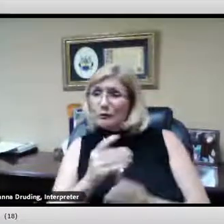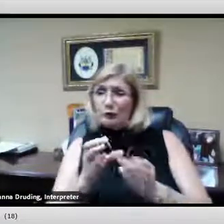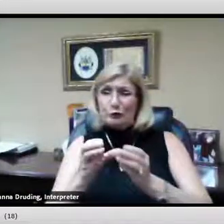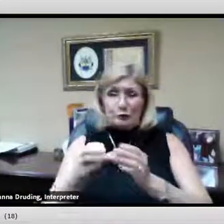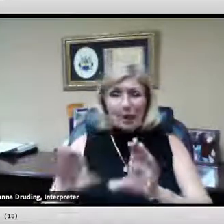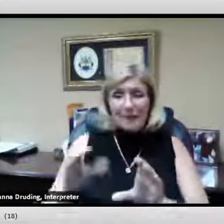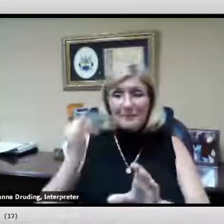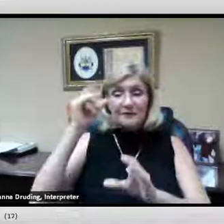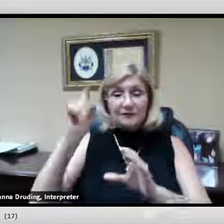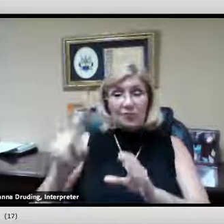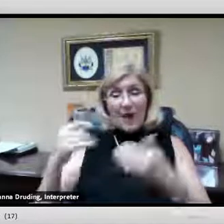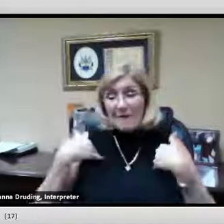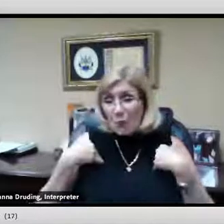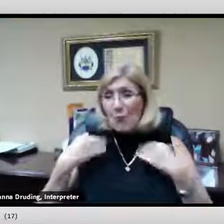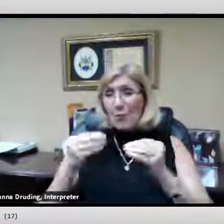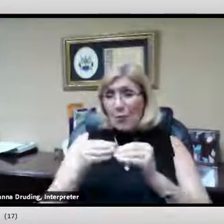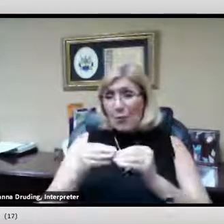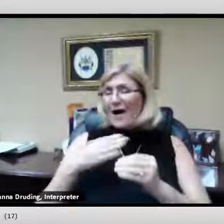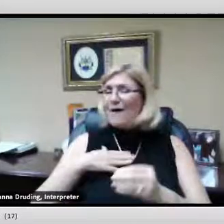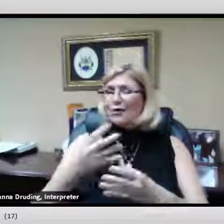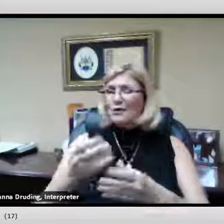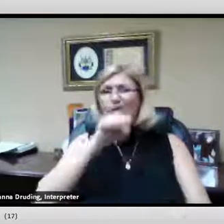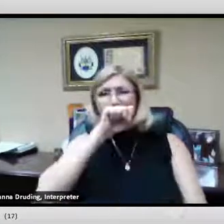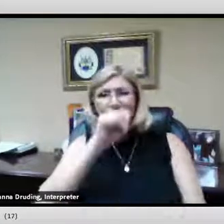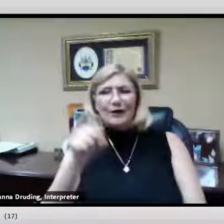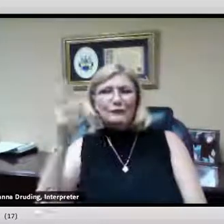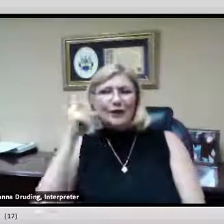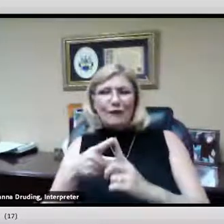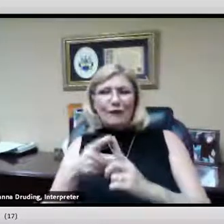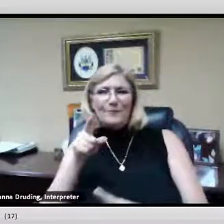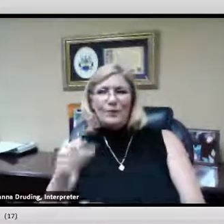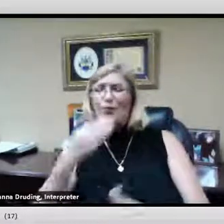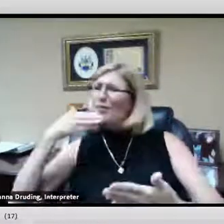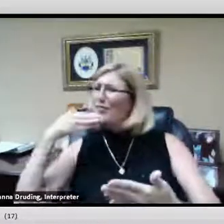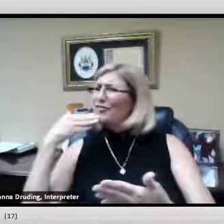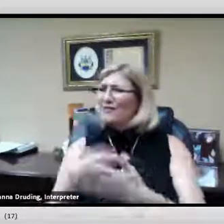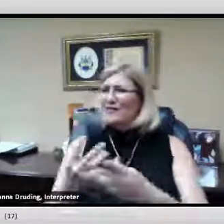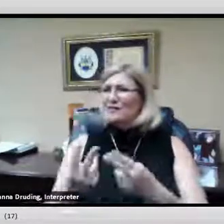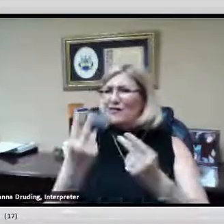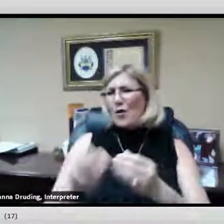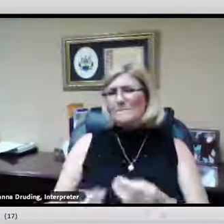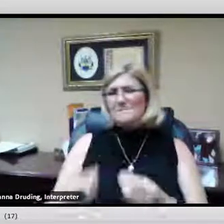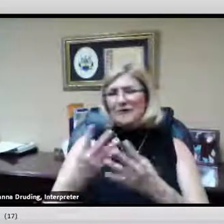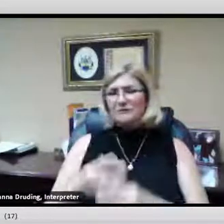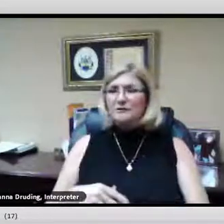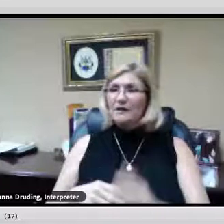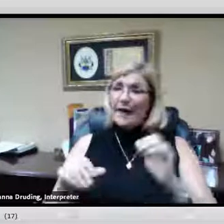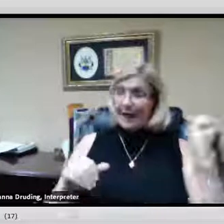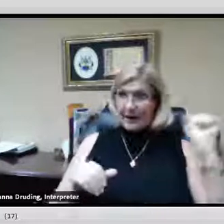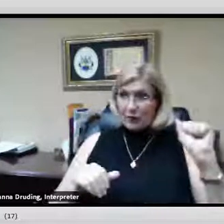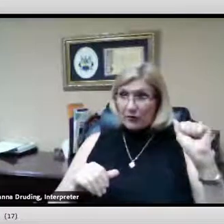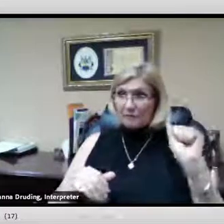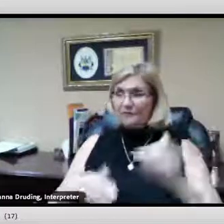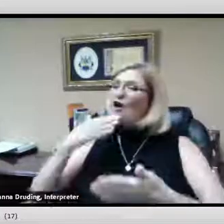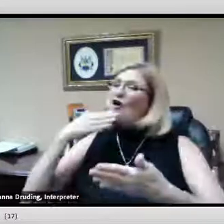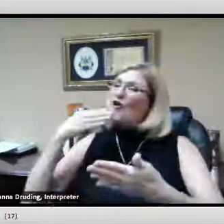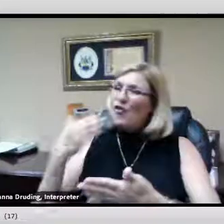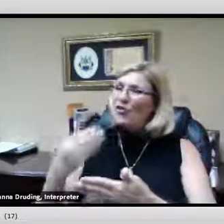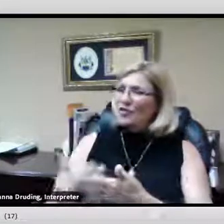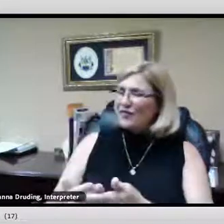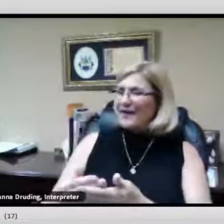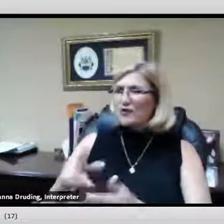I would love to hear from you. Thank you very much. And thank you, Maureen, for a wonderful webinar.